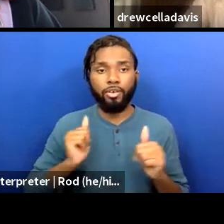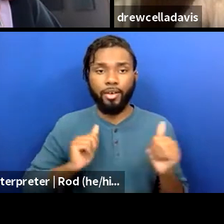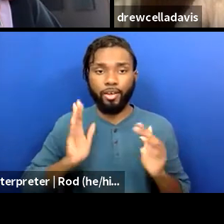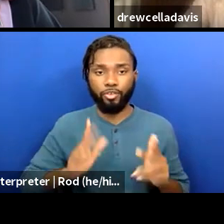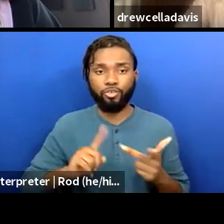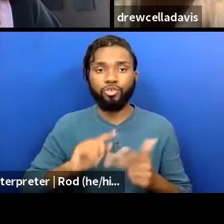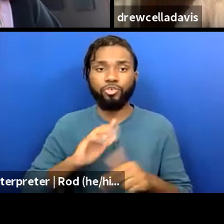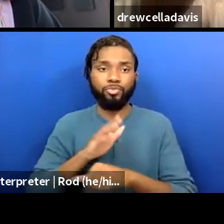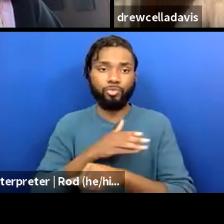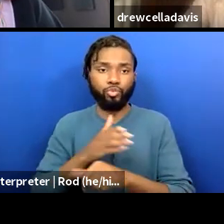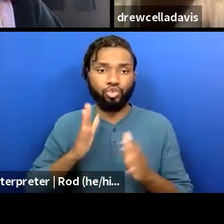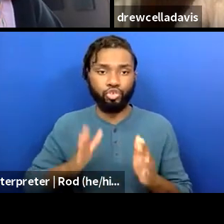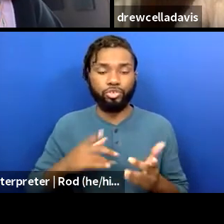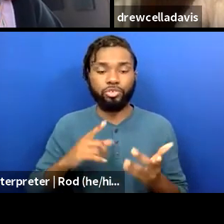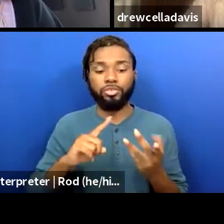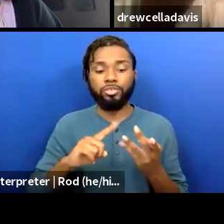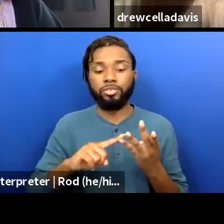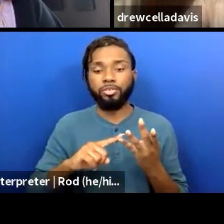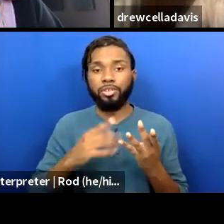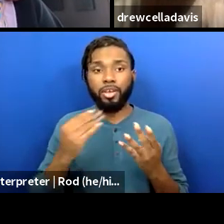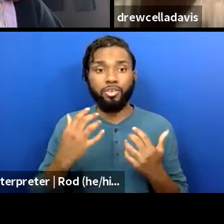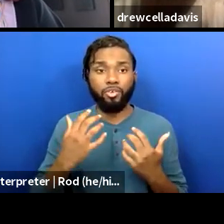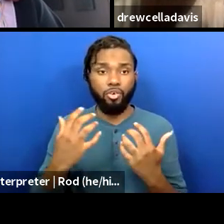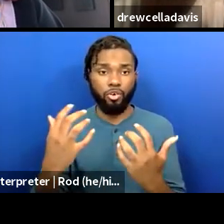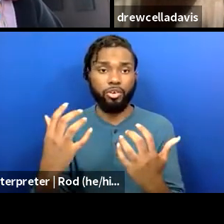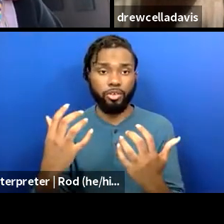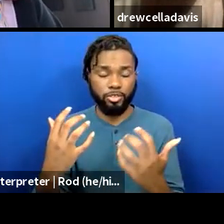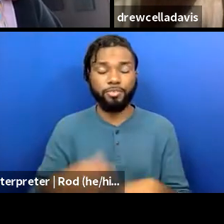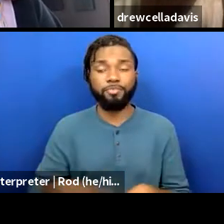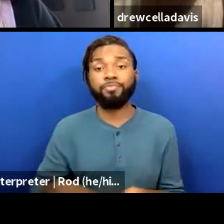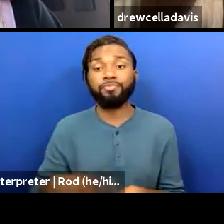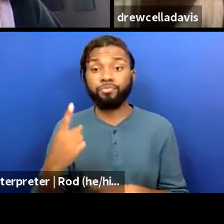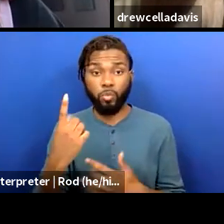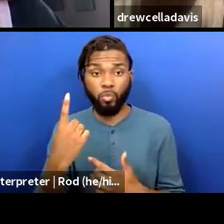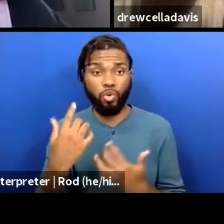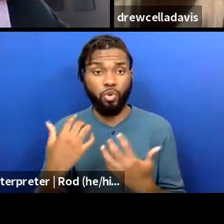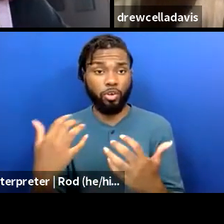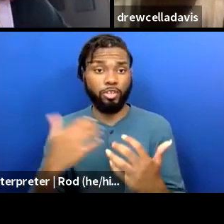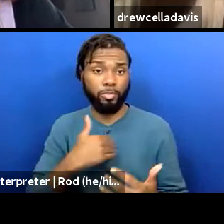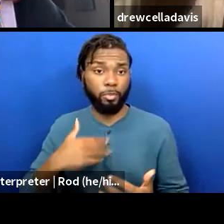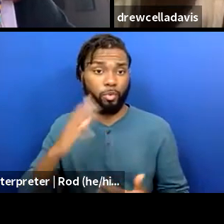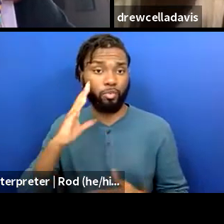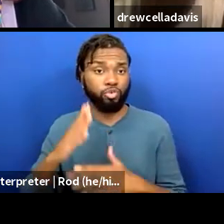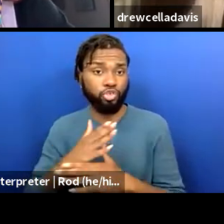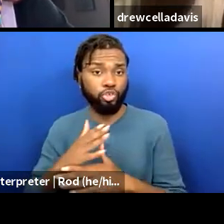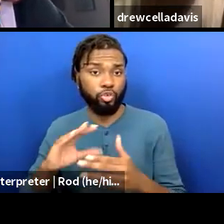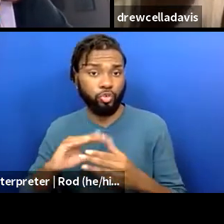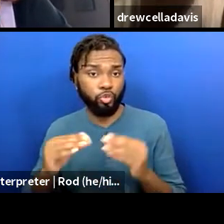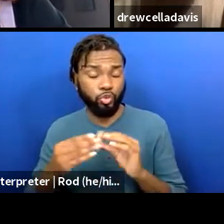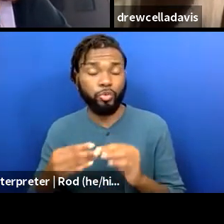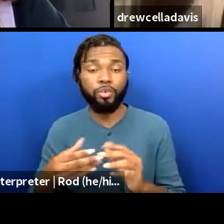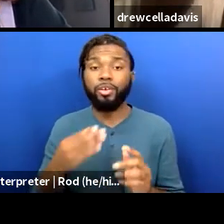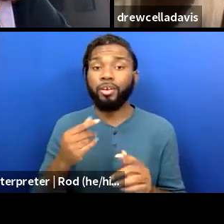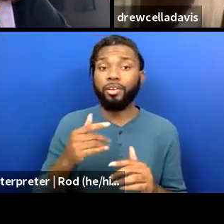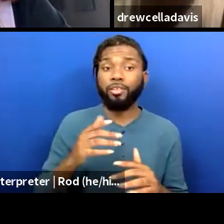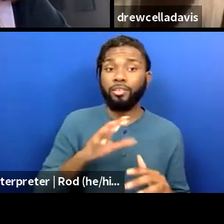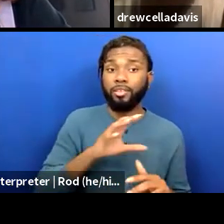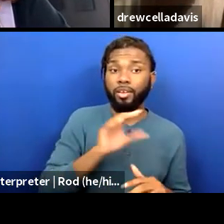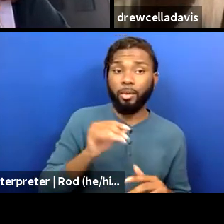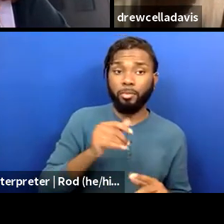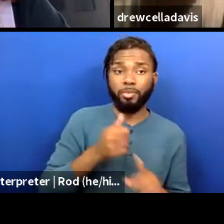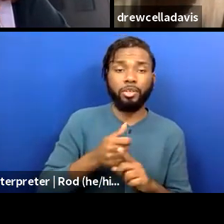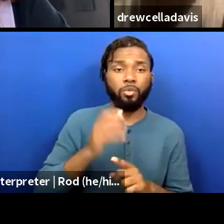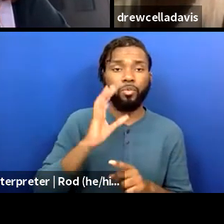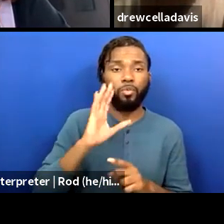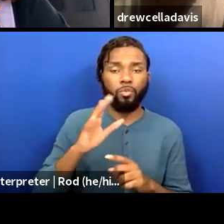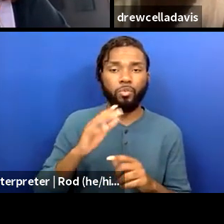and an audience who, an audience member will share a story and then the company plays back the story.